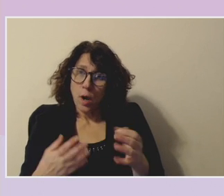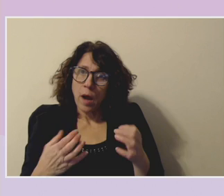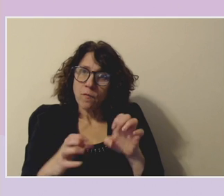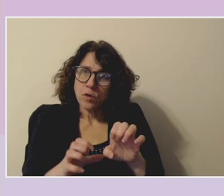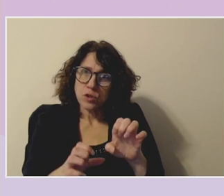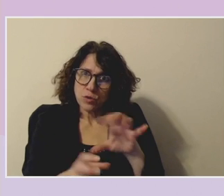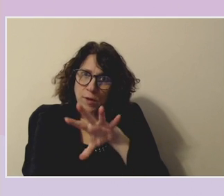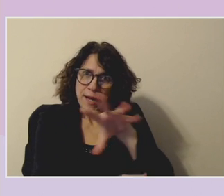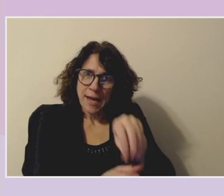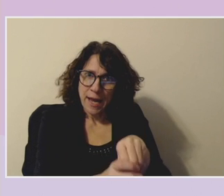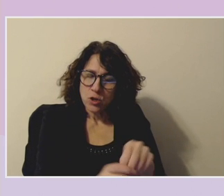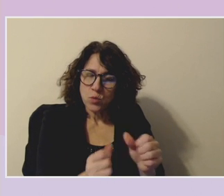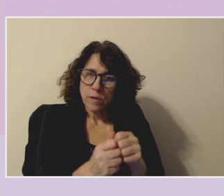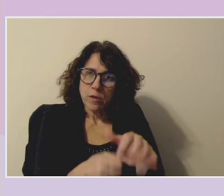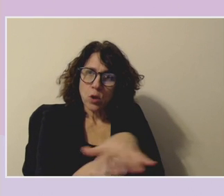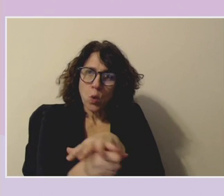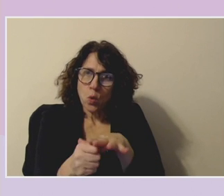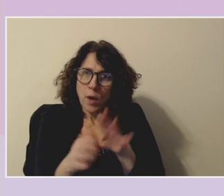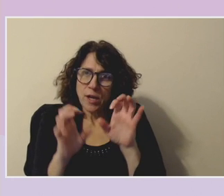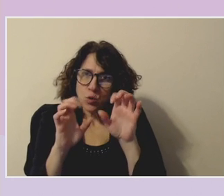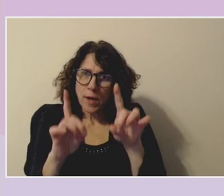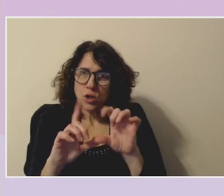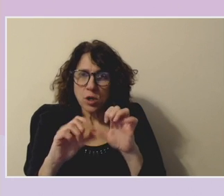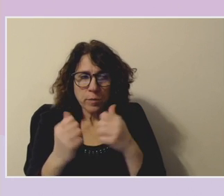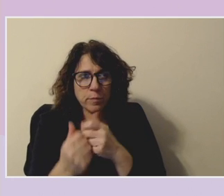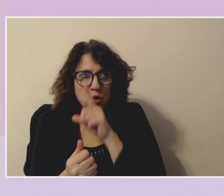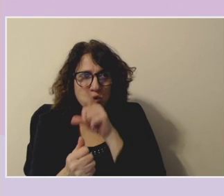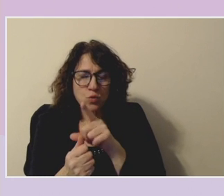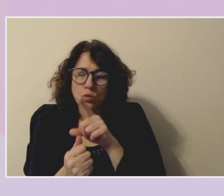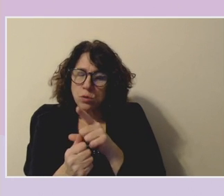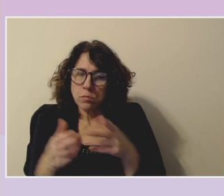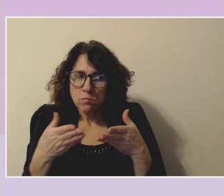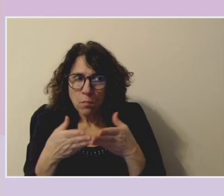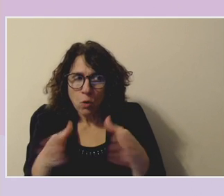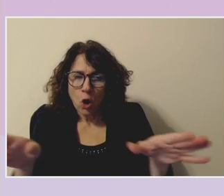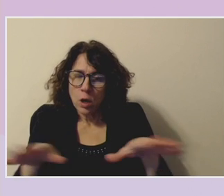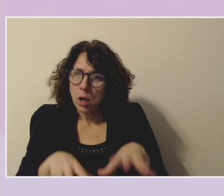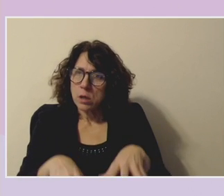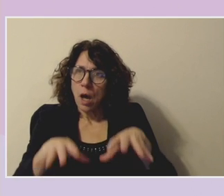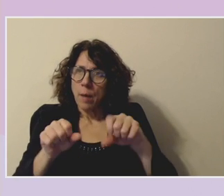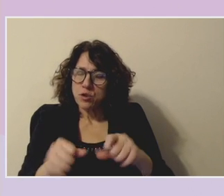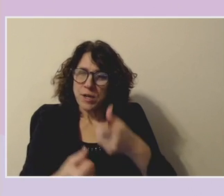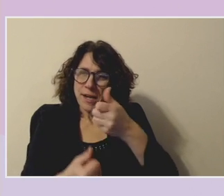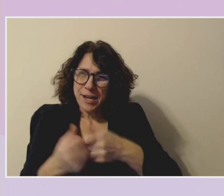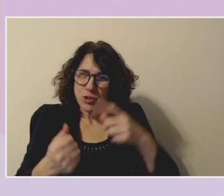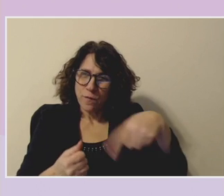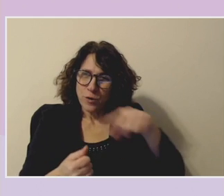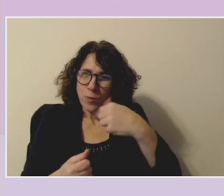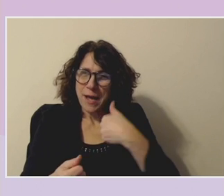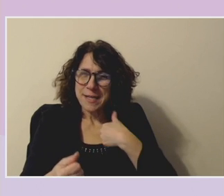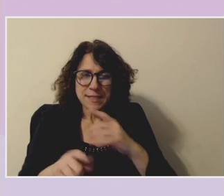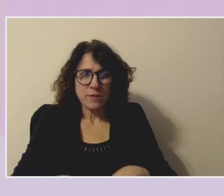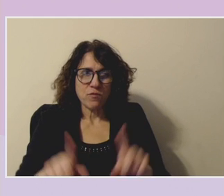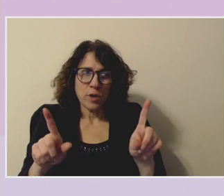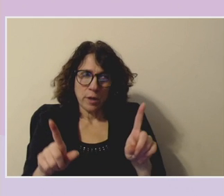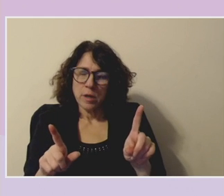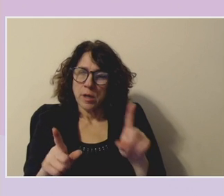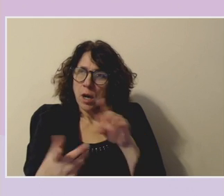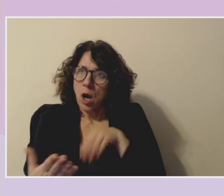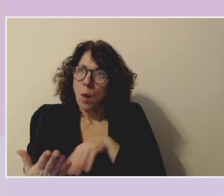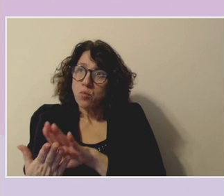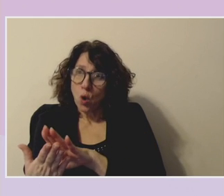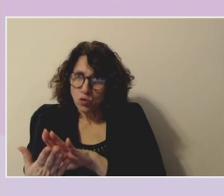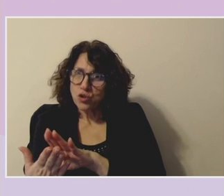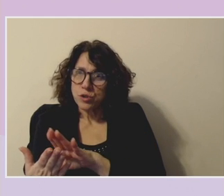education agencies to ensure broad adoption? And I think each of you has a bit of a different approach that has been